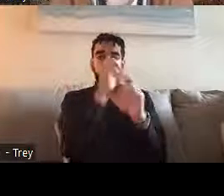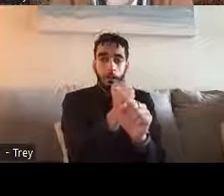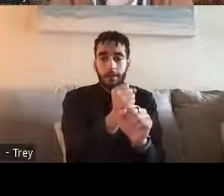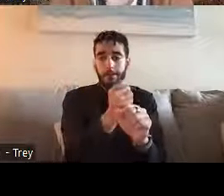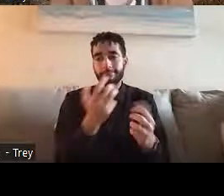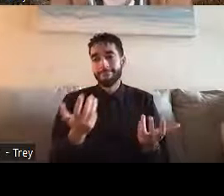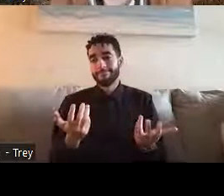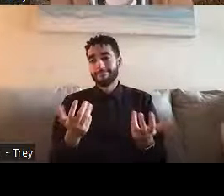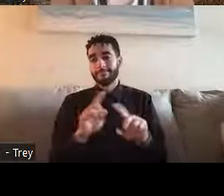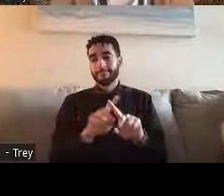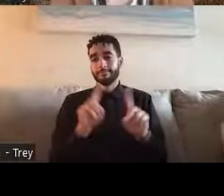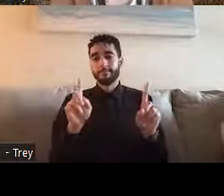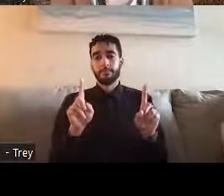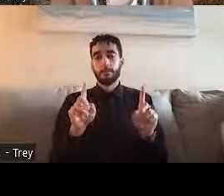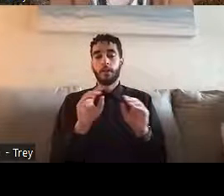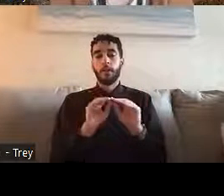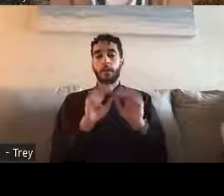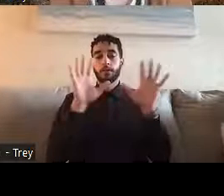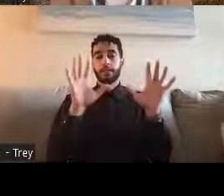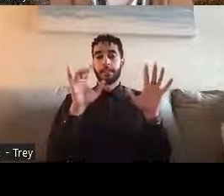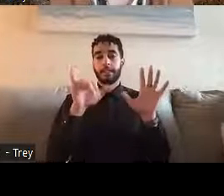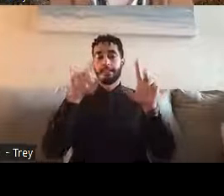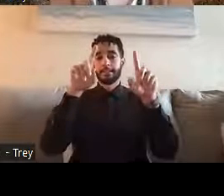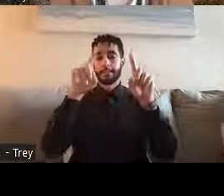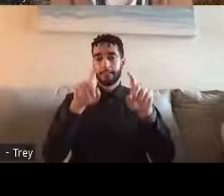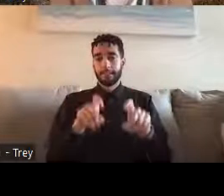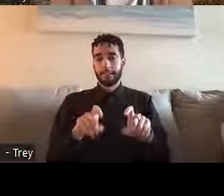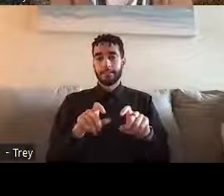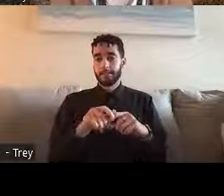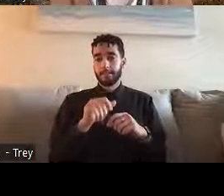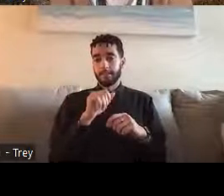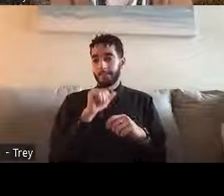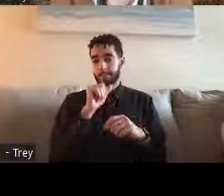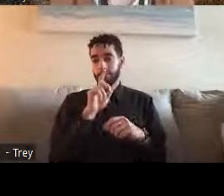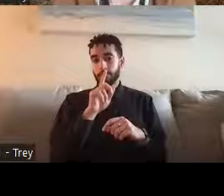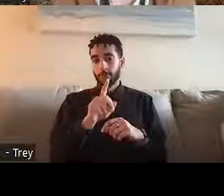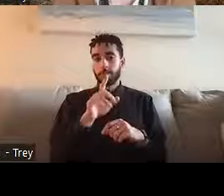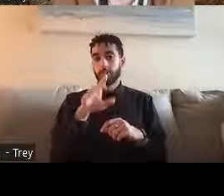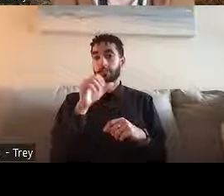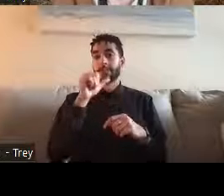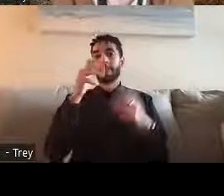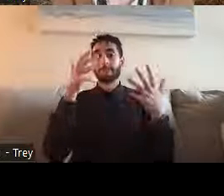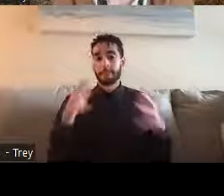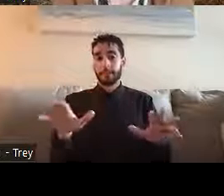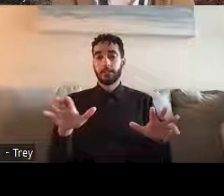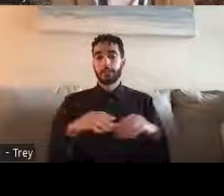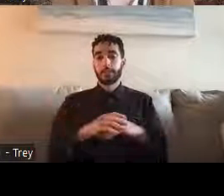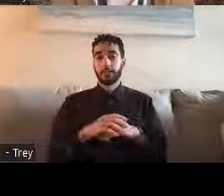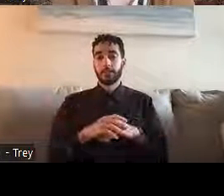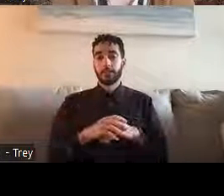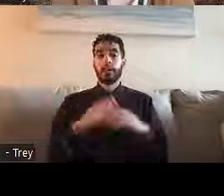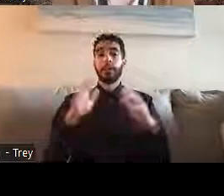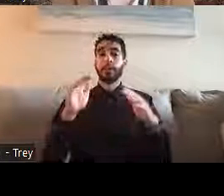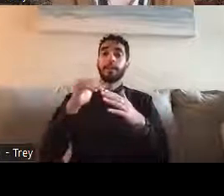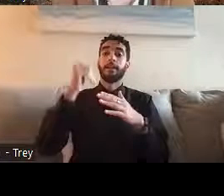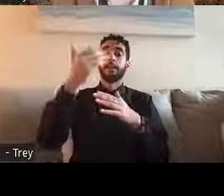is obviously a test case. Sarah Lopez, she didn't finish the intake. It says that's what your next step is,